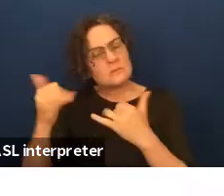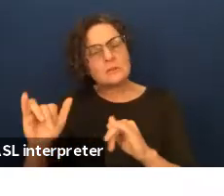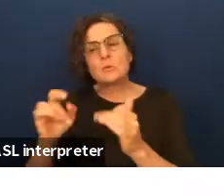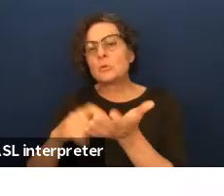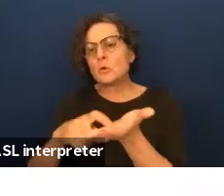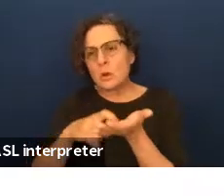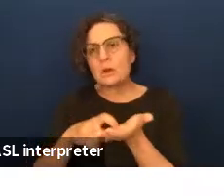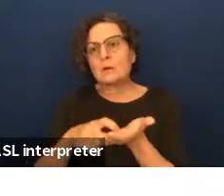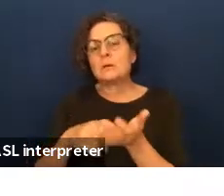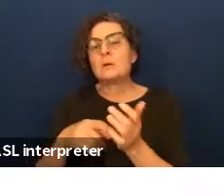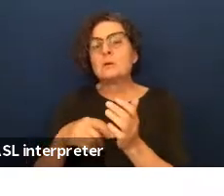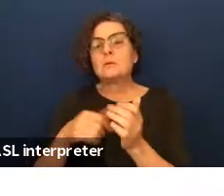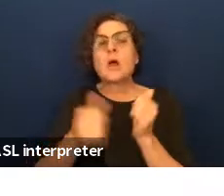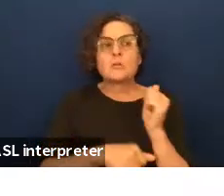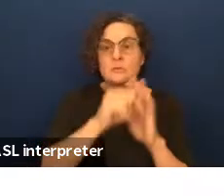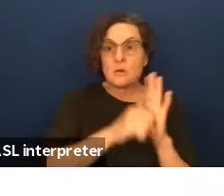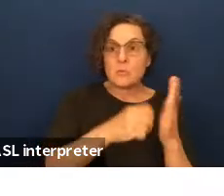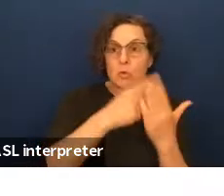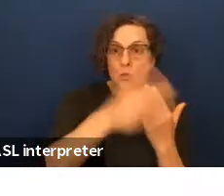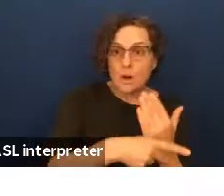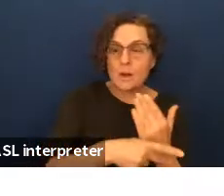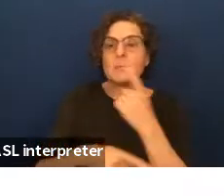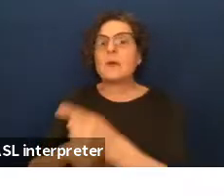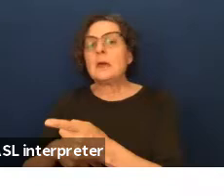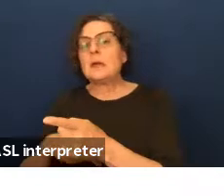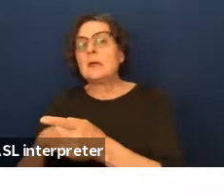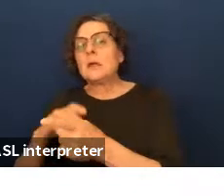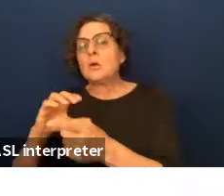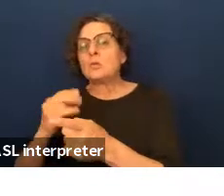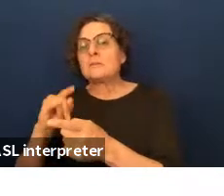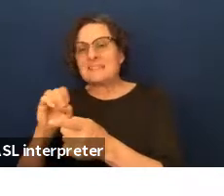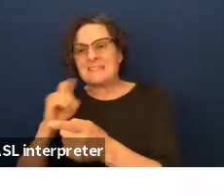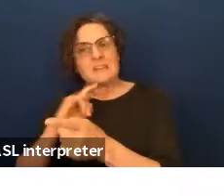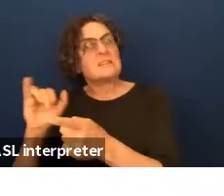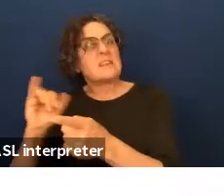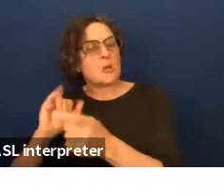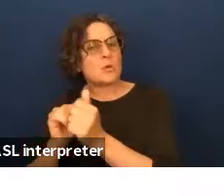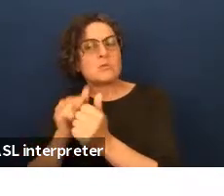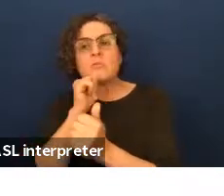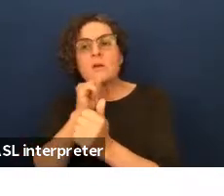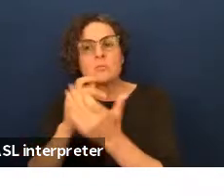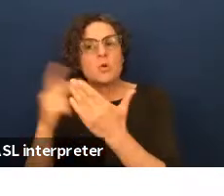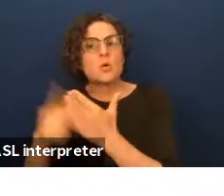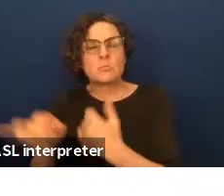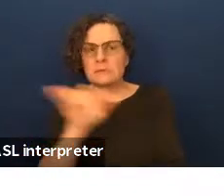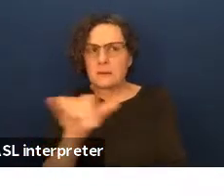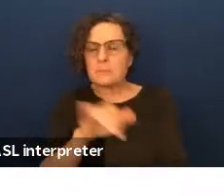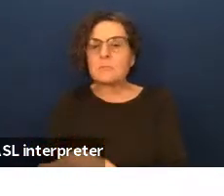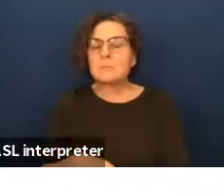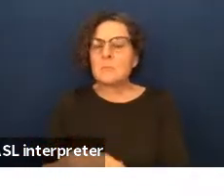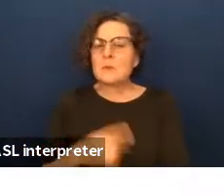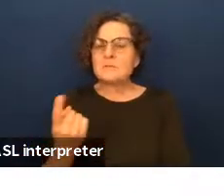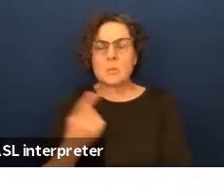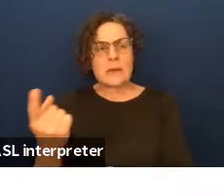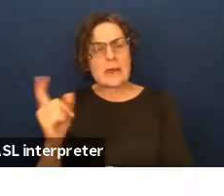And that's also the same with the private program. So like I said, they follow each other. There's a question